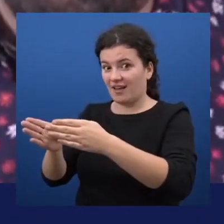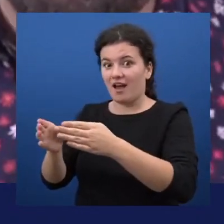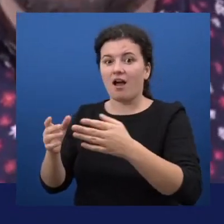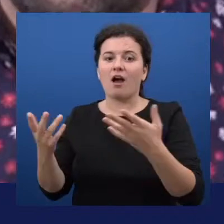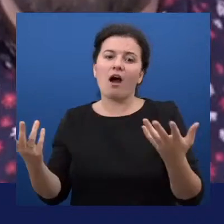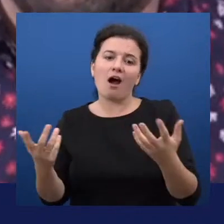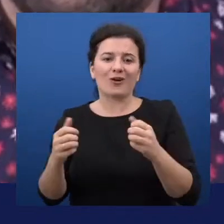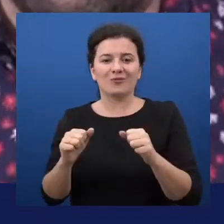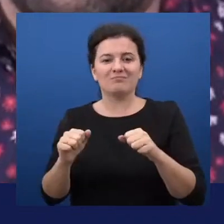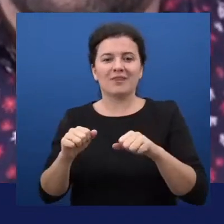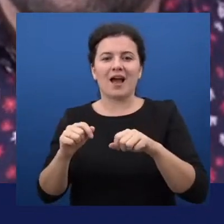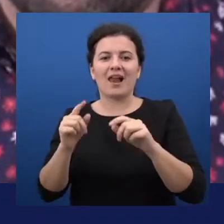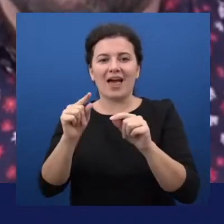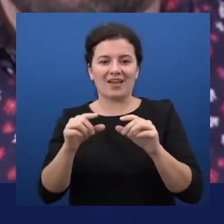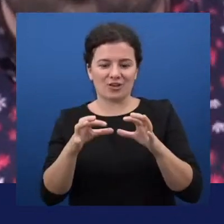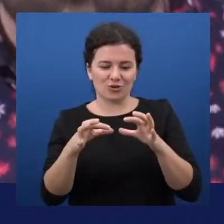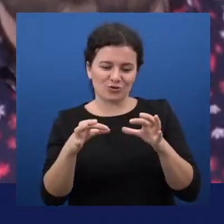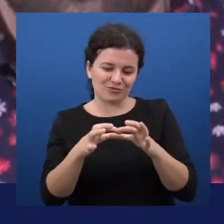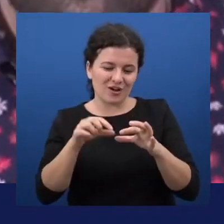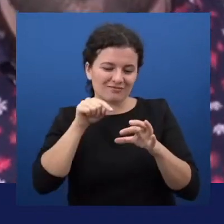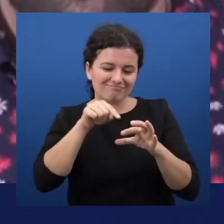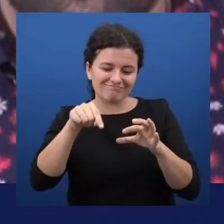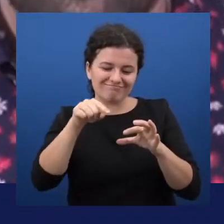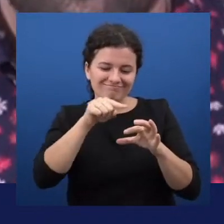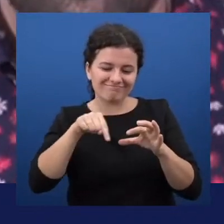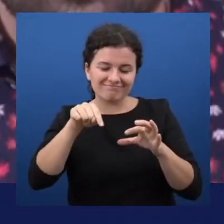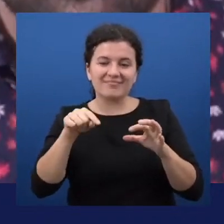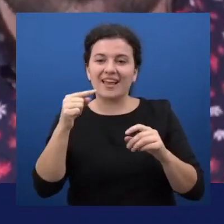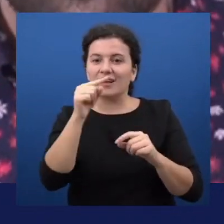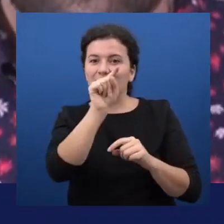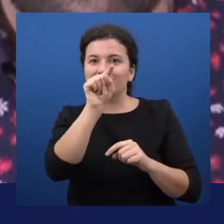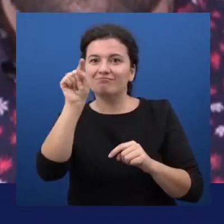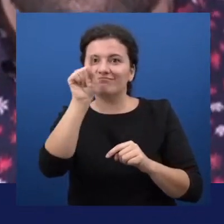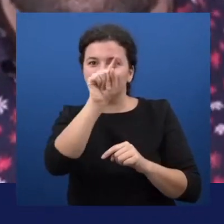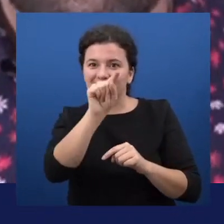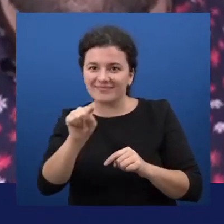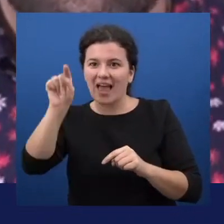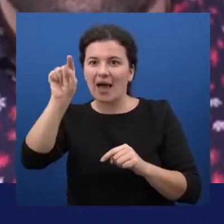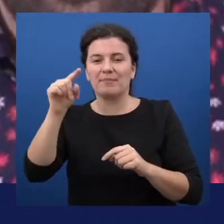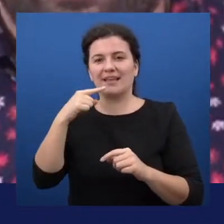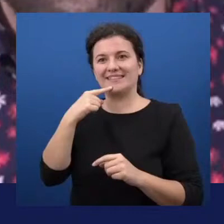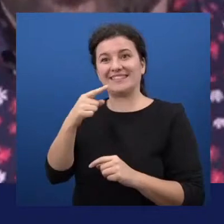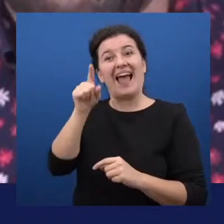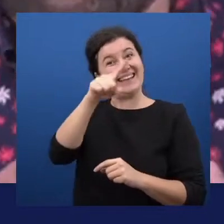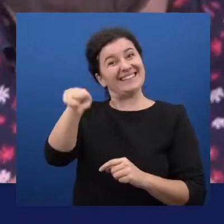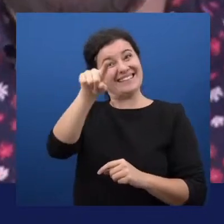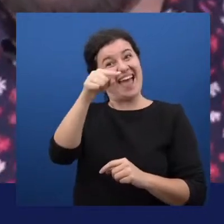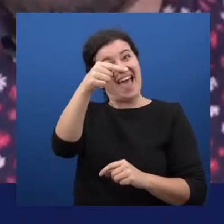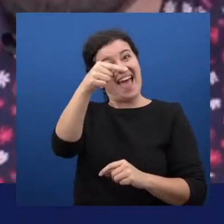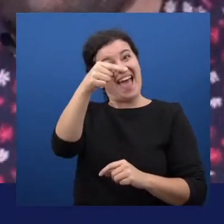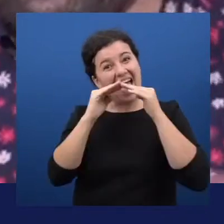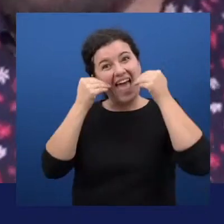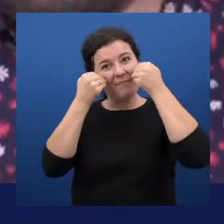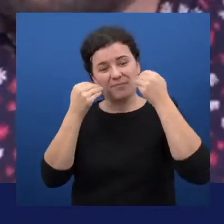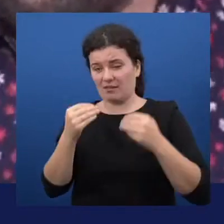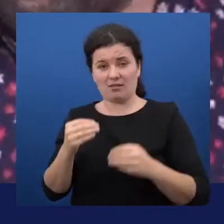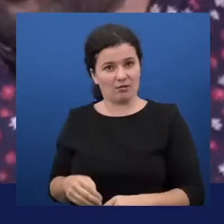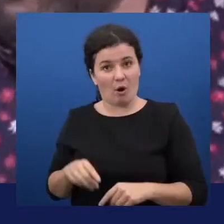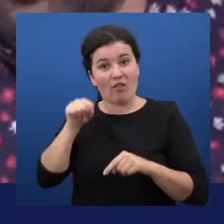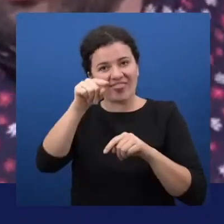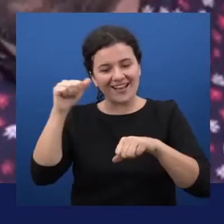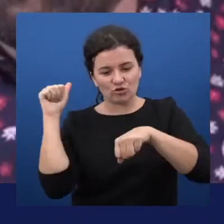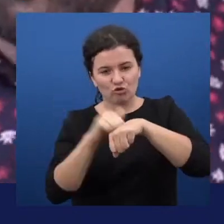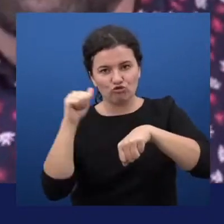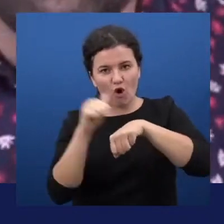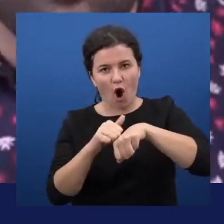oh, it's happy. No, it's a rock. It's a rock. And people get mad at me. They're like, "Well, you're calling